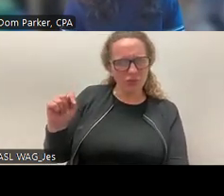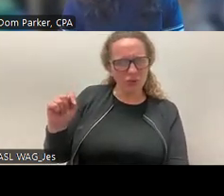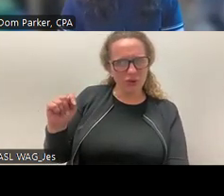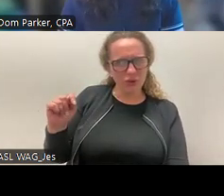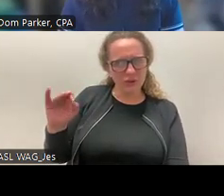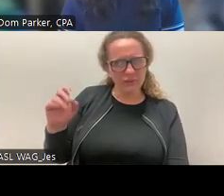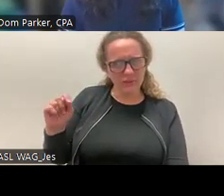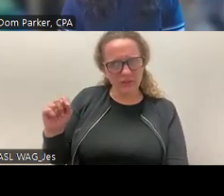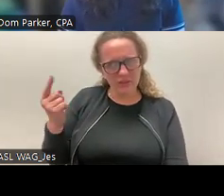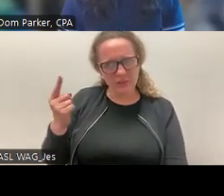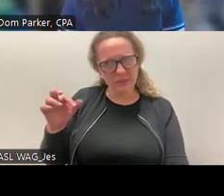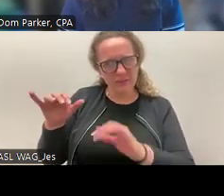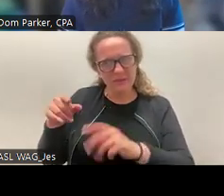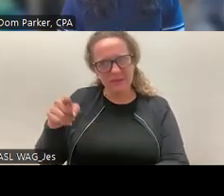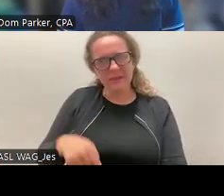Printverse.